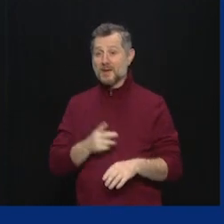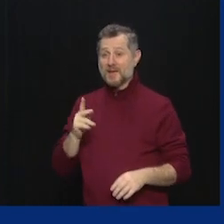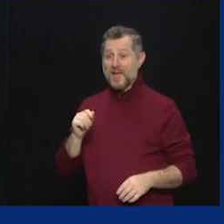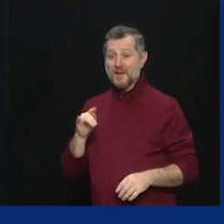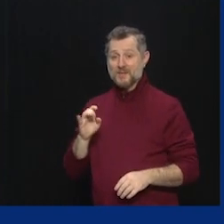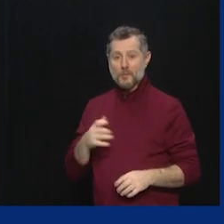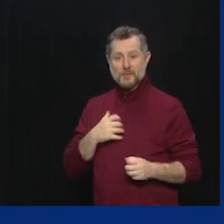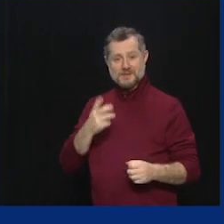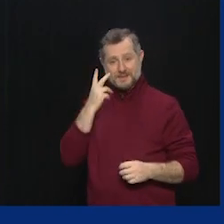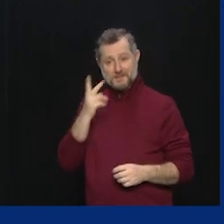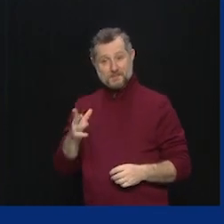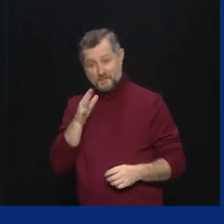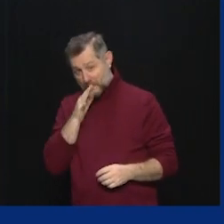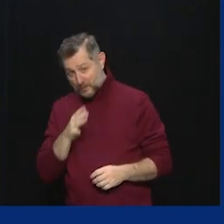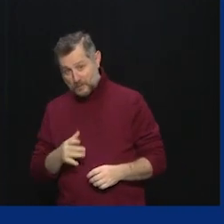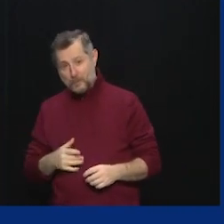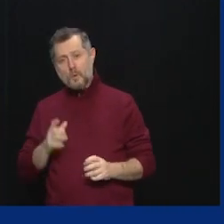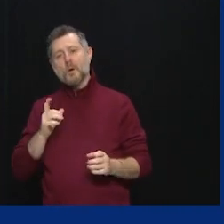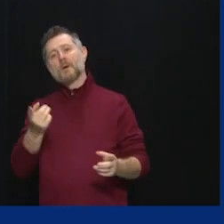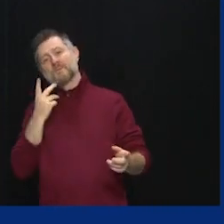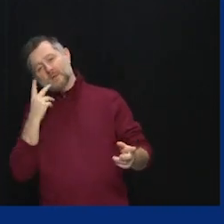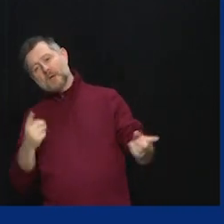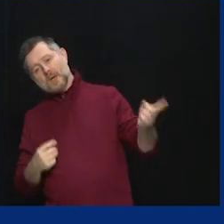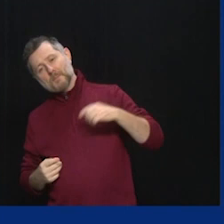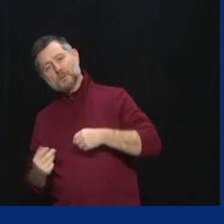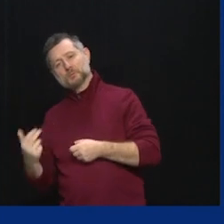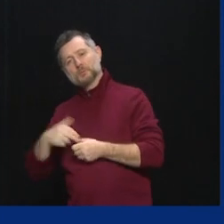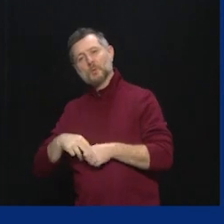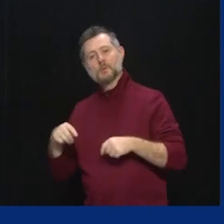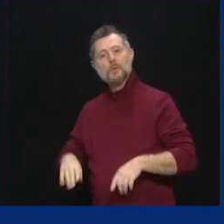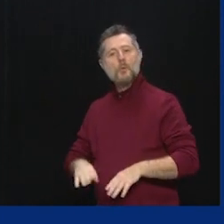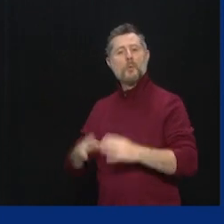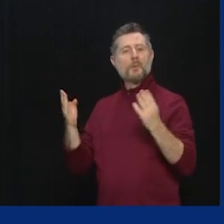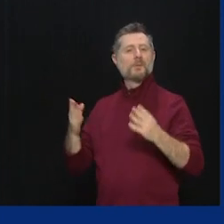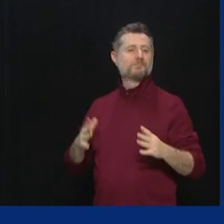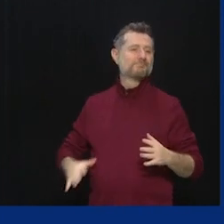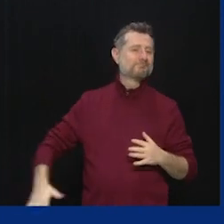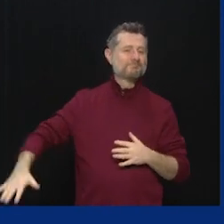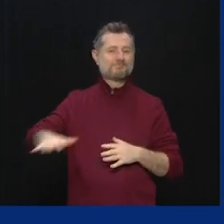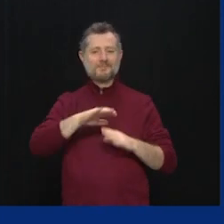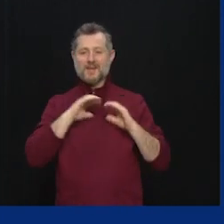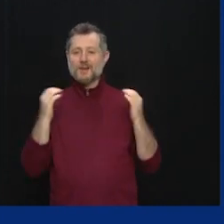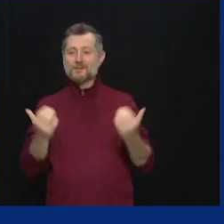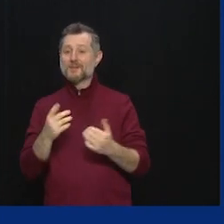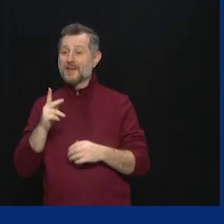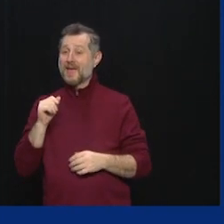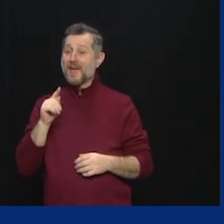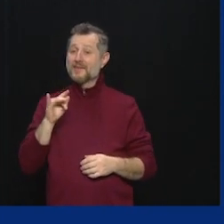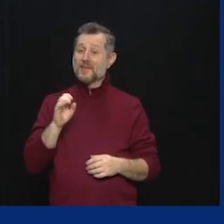an arena. Katie Hochul, the first daughter of New York.